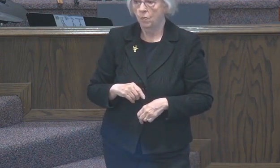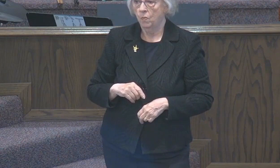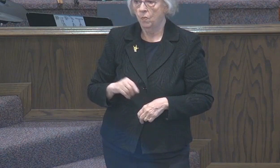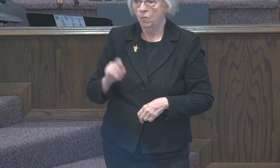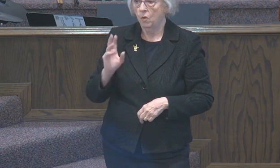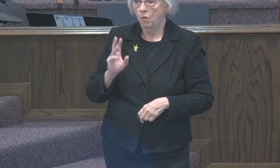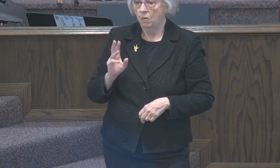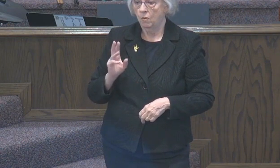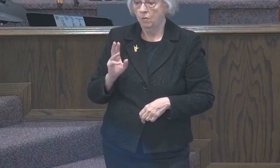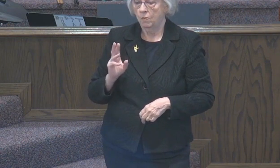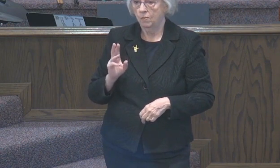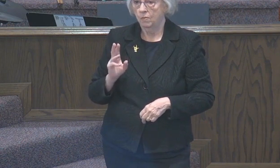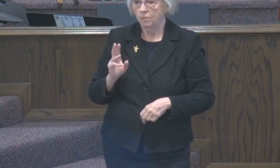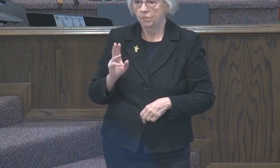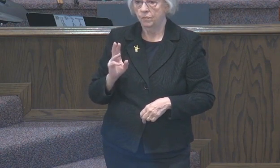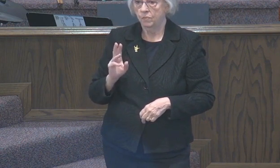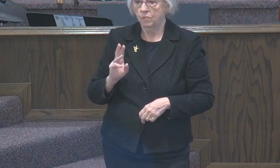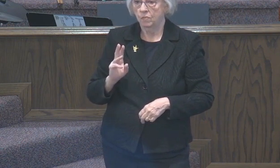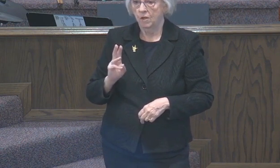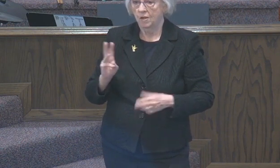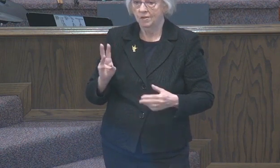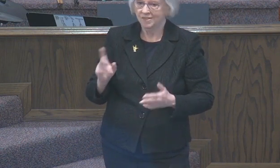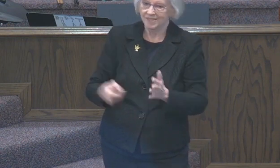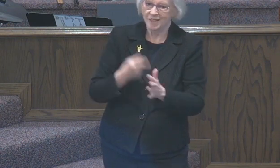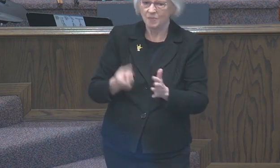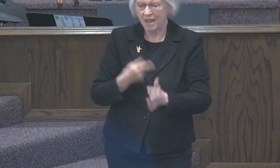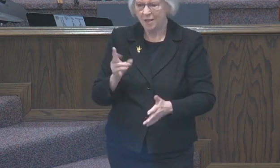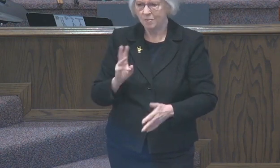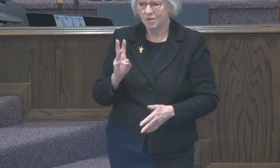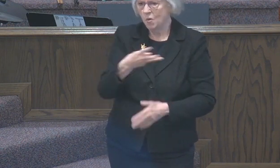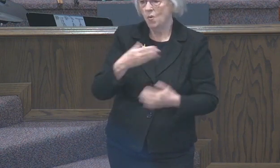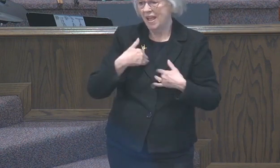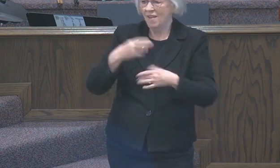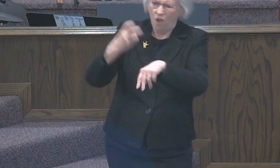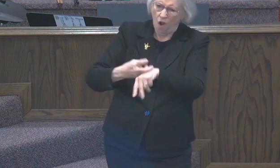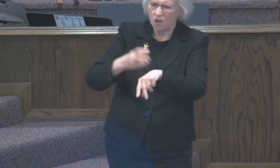we have a hard time understanding, right? Because